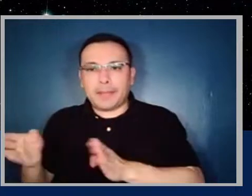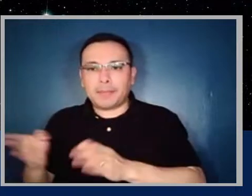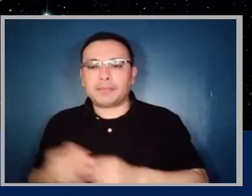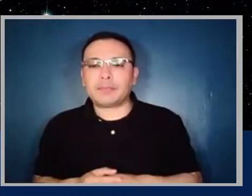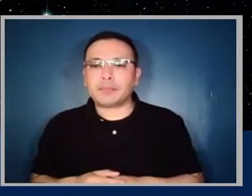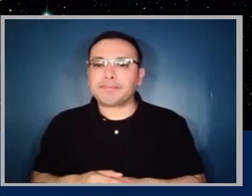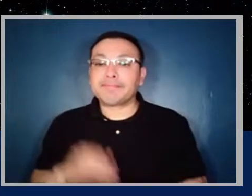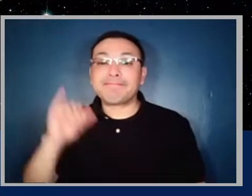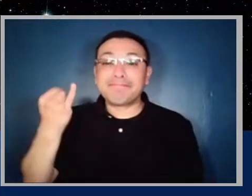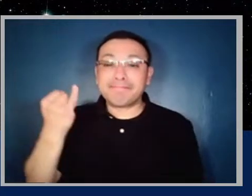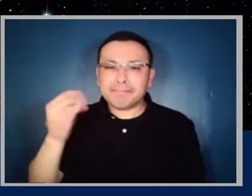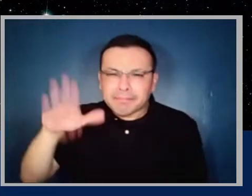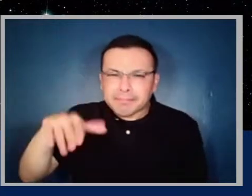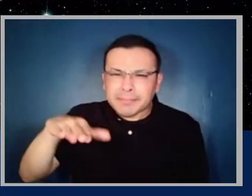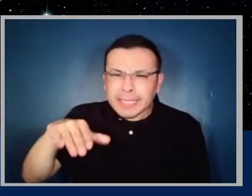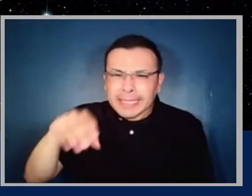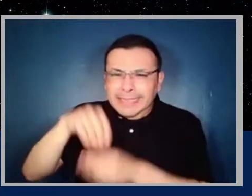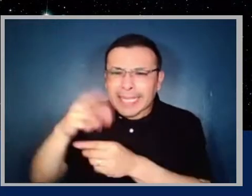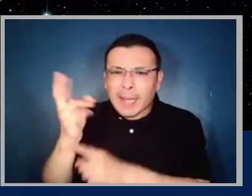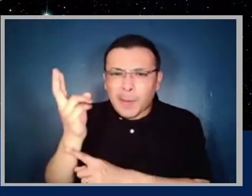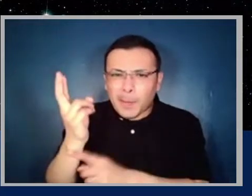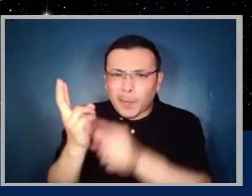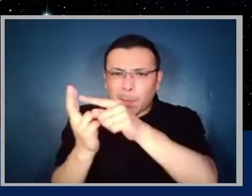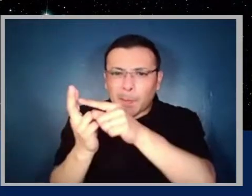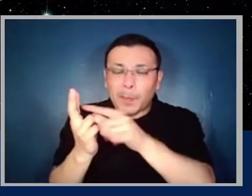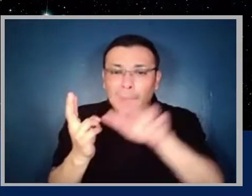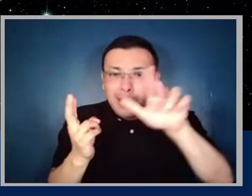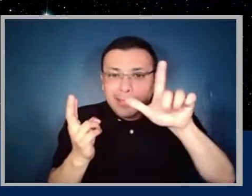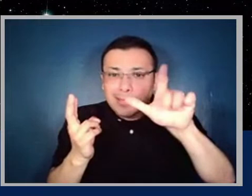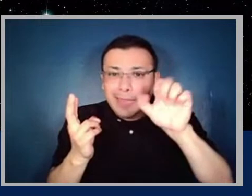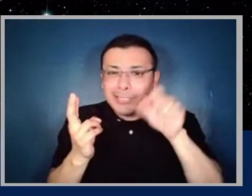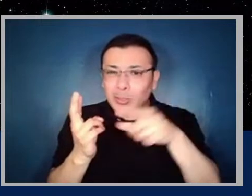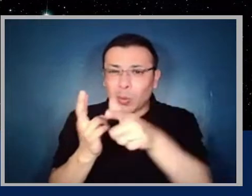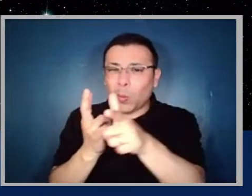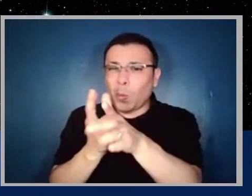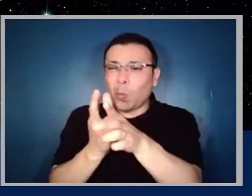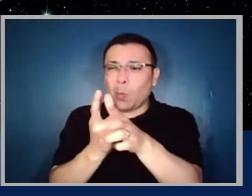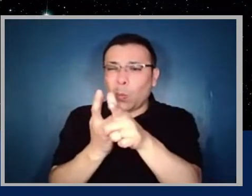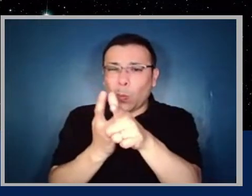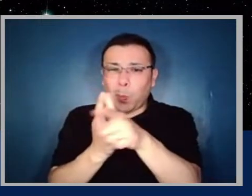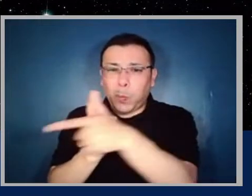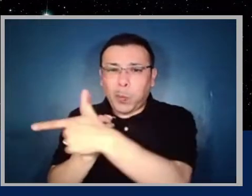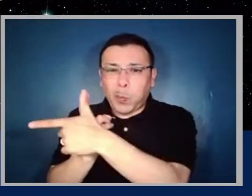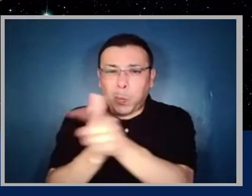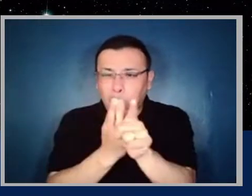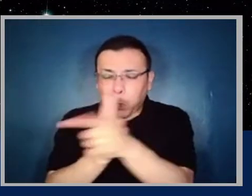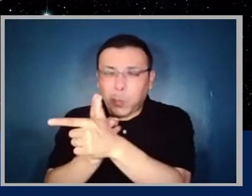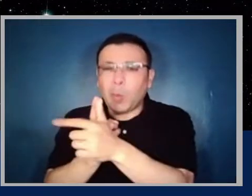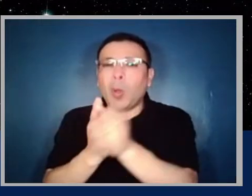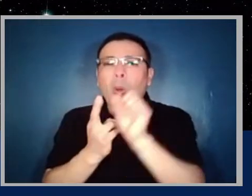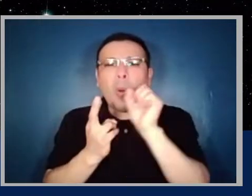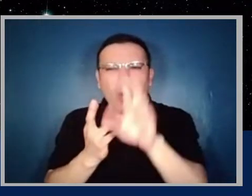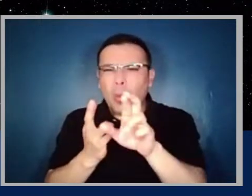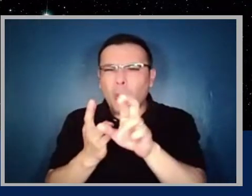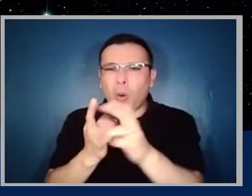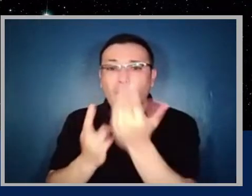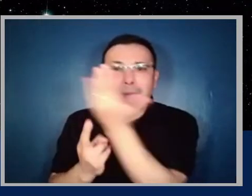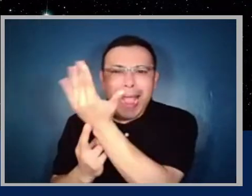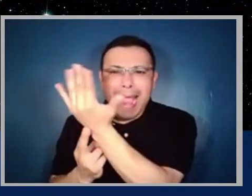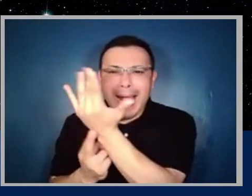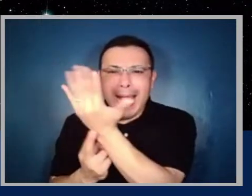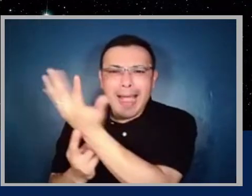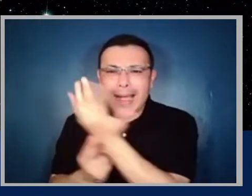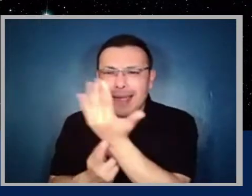device, or is it like a little flame? And if the flame turns blue, it's this. Like how does it actually detect the minuscule amounts of hazardous